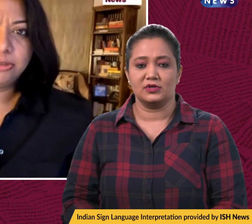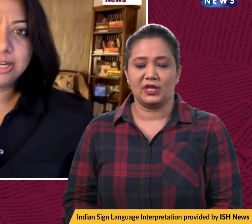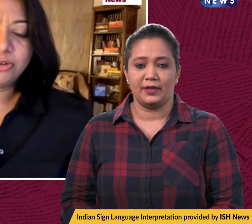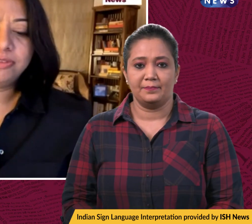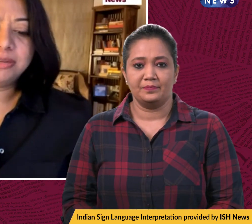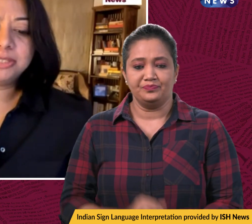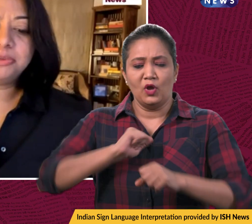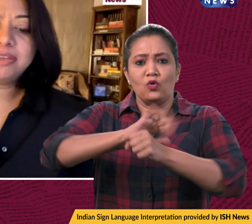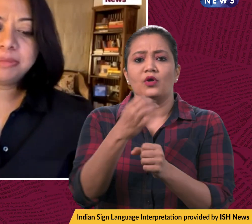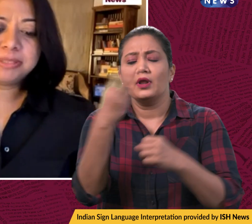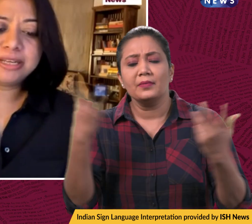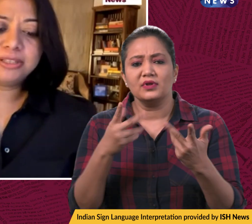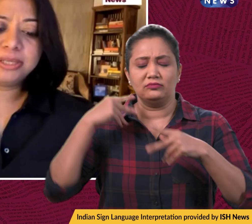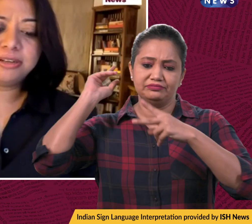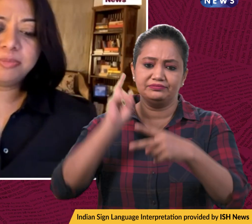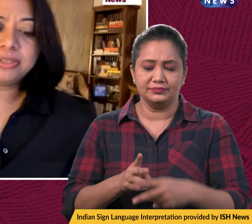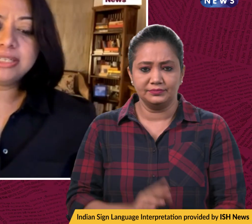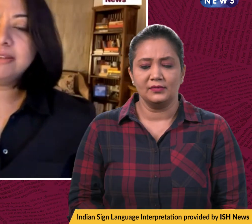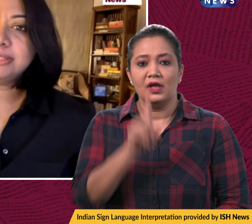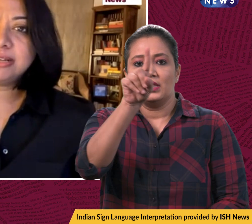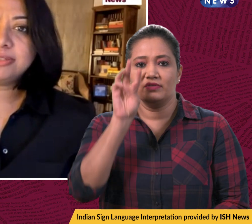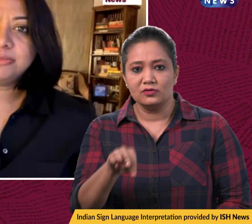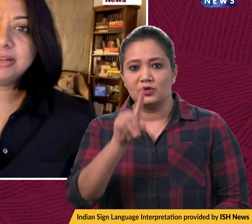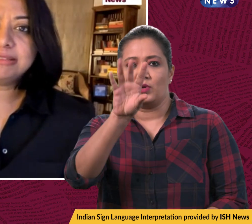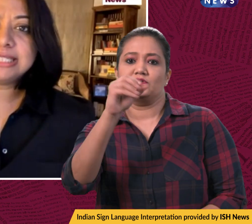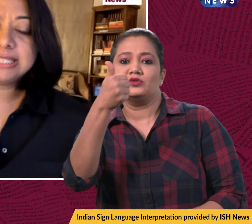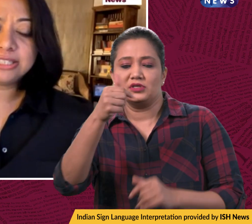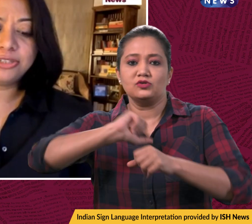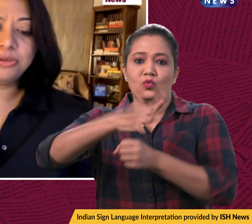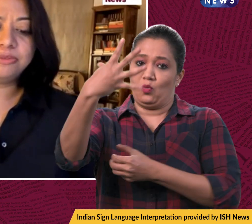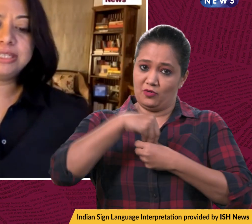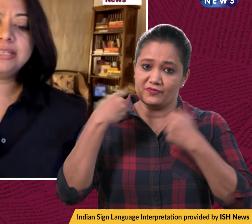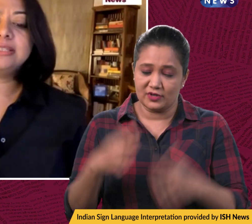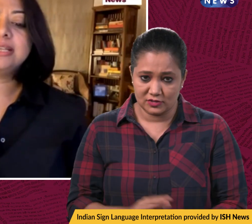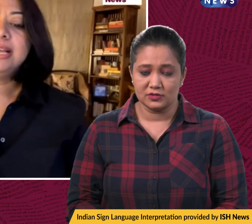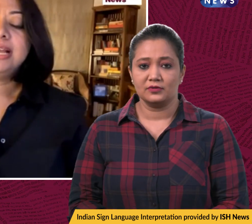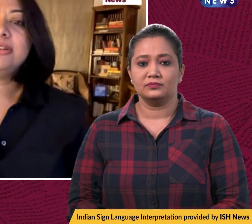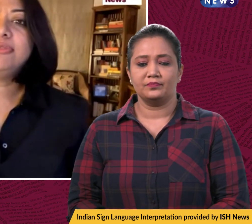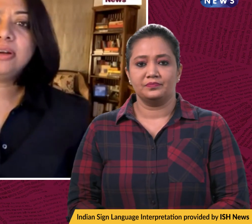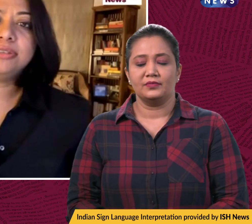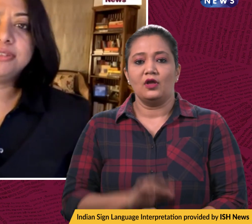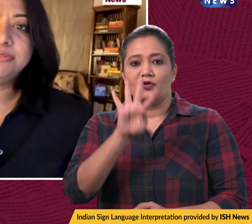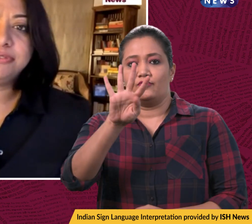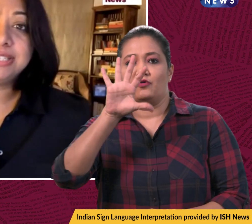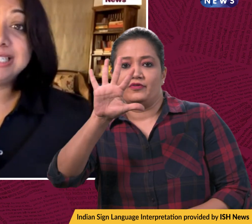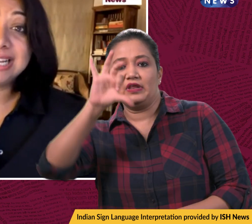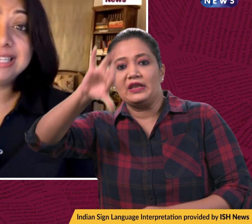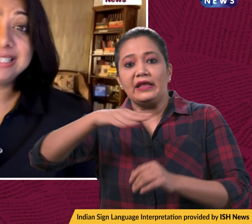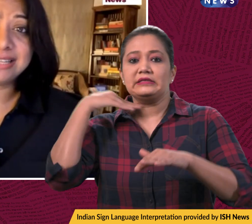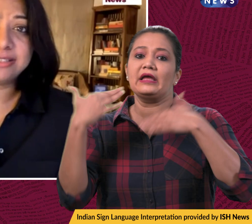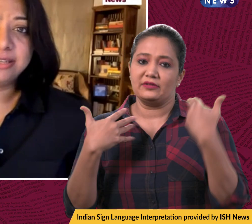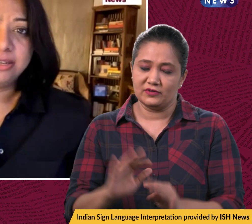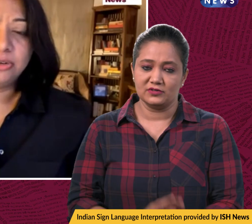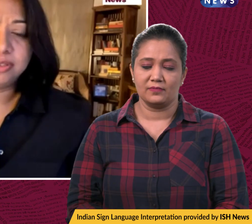A quick look at our COVID numbers. We've kept them steady though. India reported 11,106 new COVID cases and